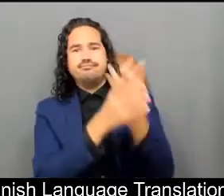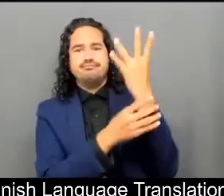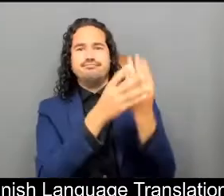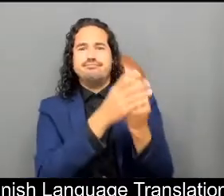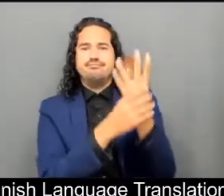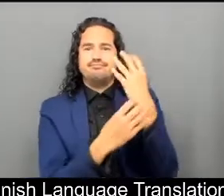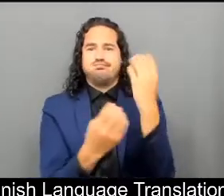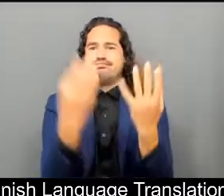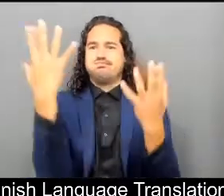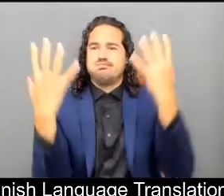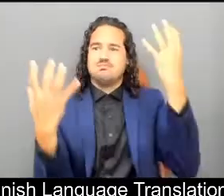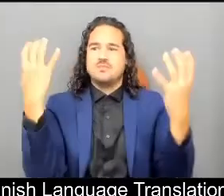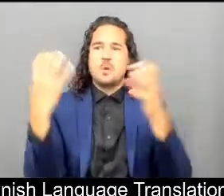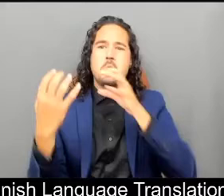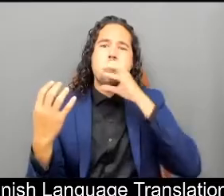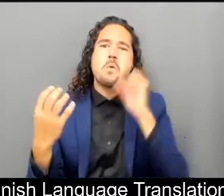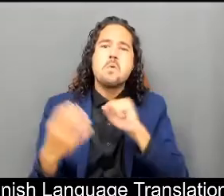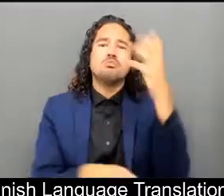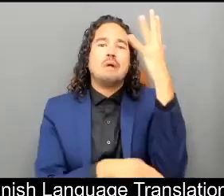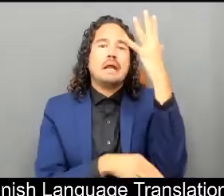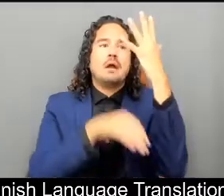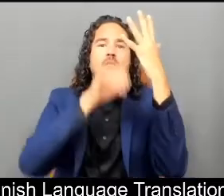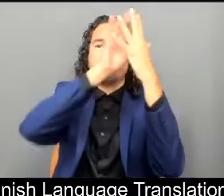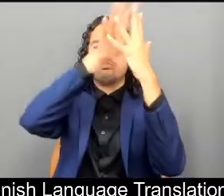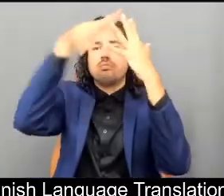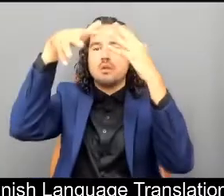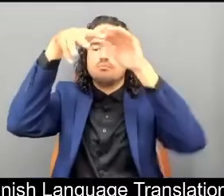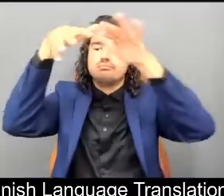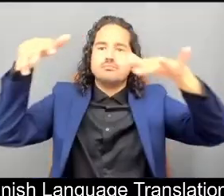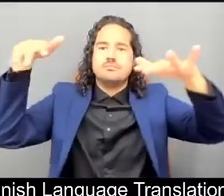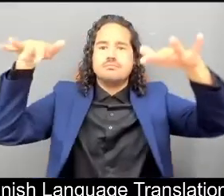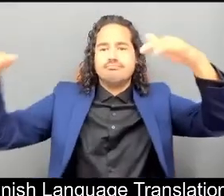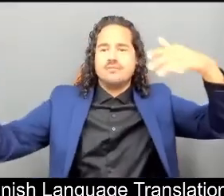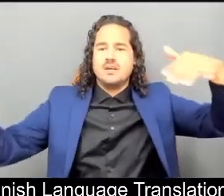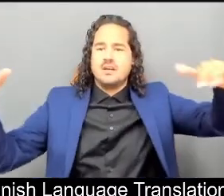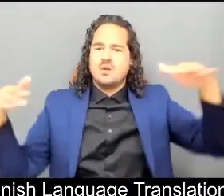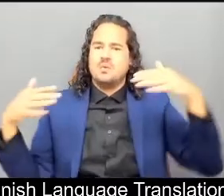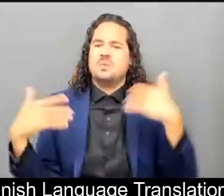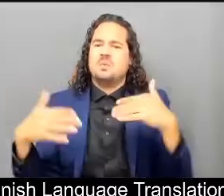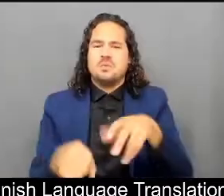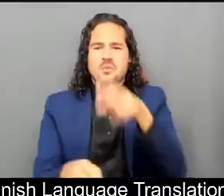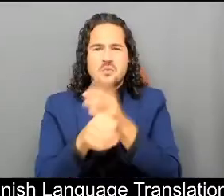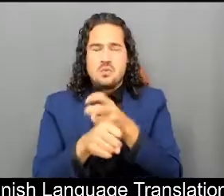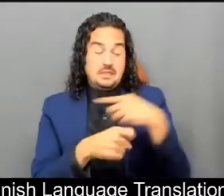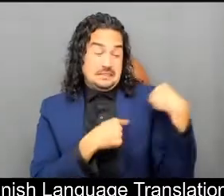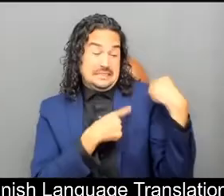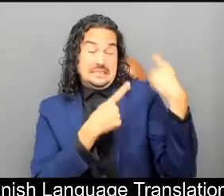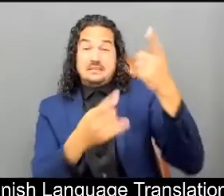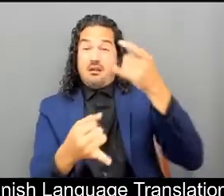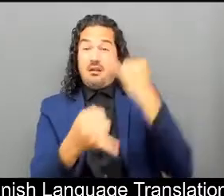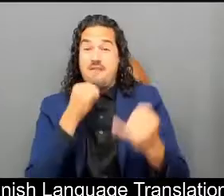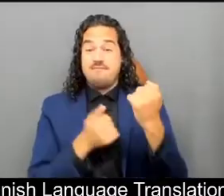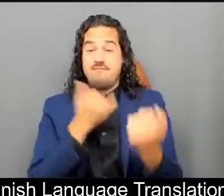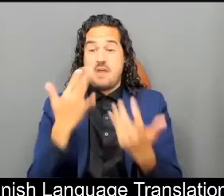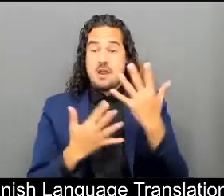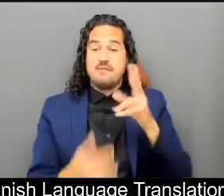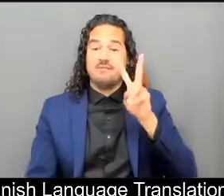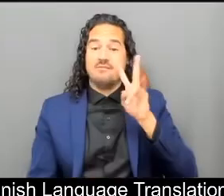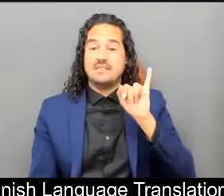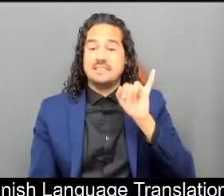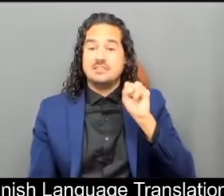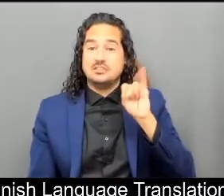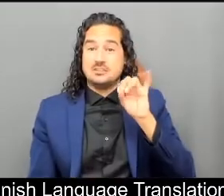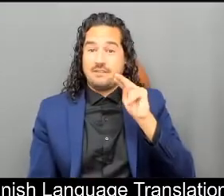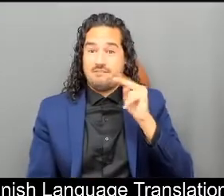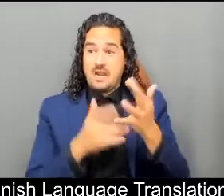south of the Vision Fire scar. So, you know, this is putting out an unprecedented amount of smoke, and I know that's one of the greatest challenges